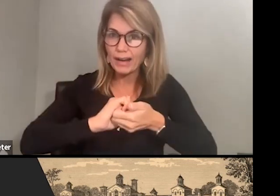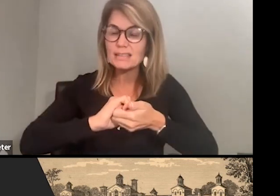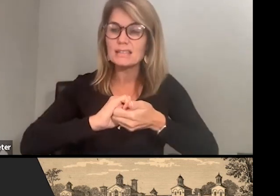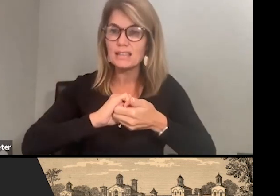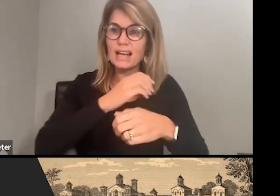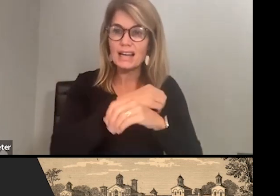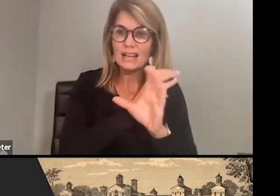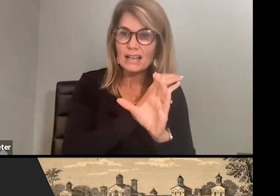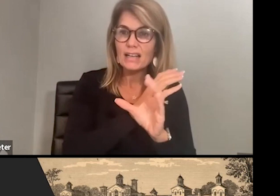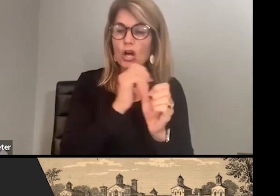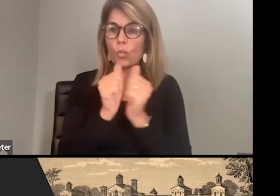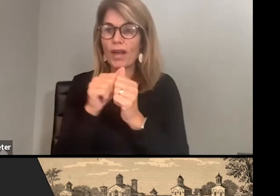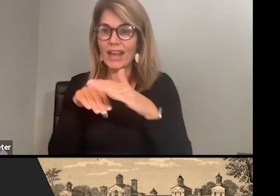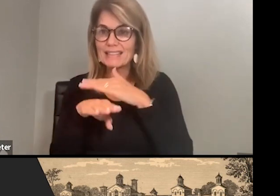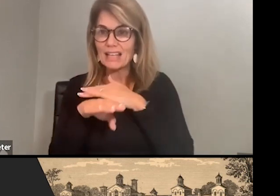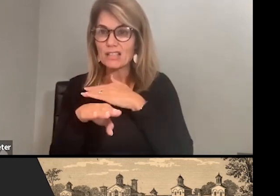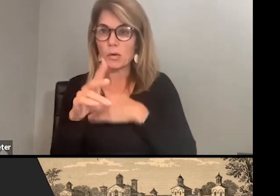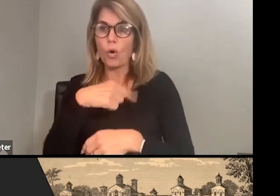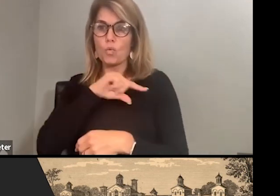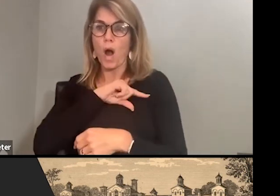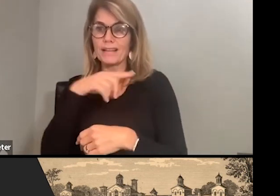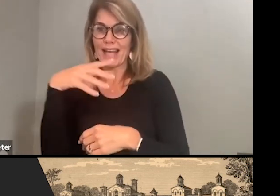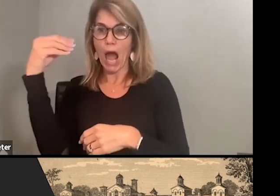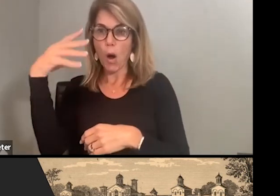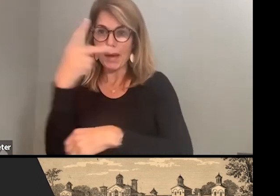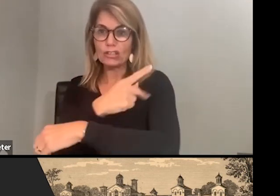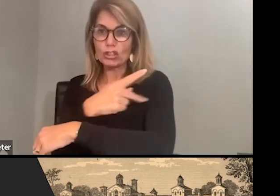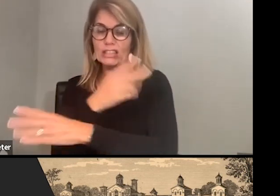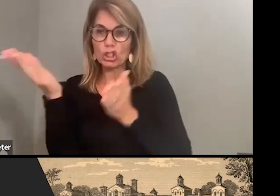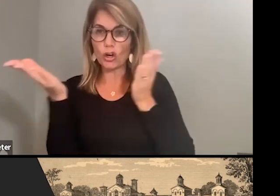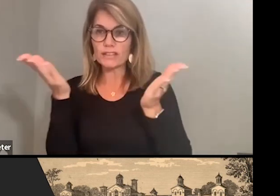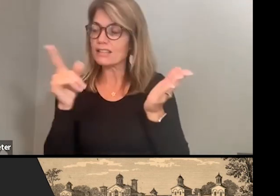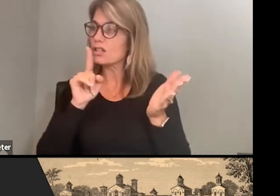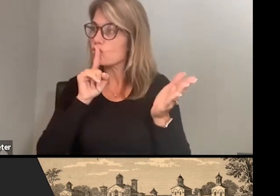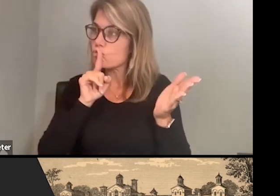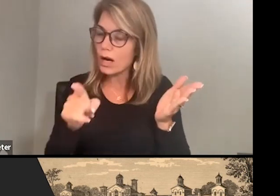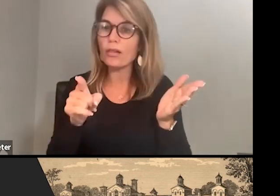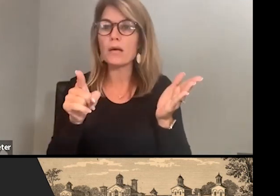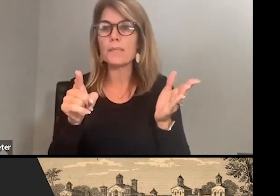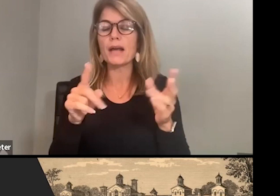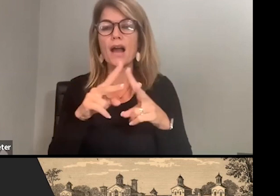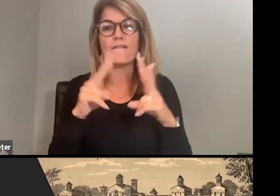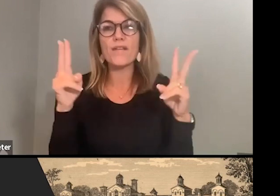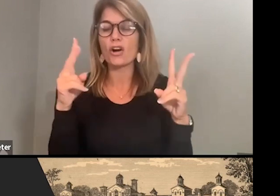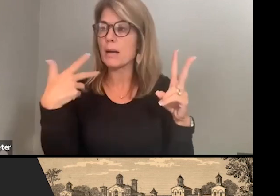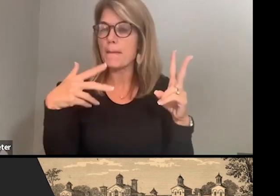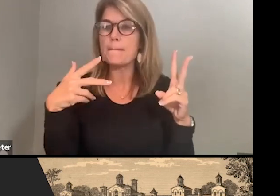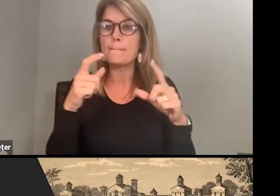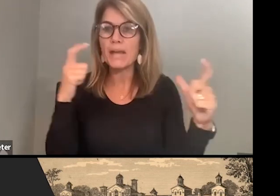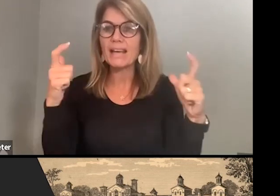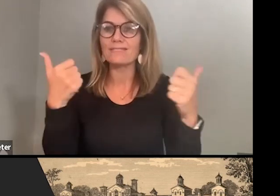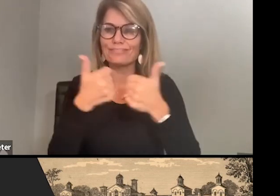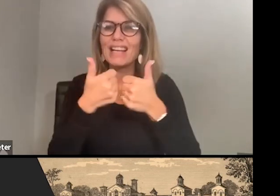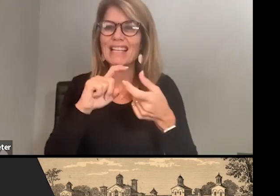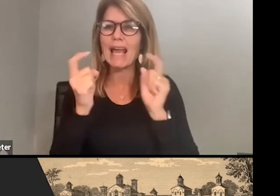with accessible, high quality outpatient services as being very much potential game changers. And I want everyone